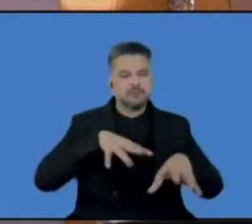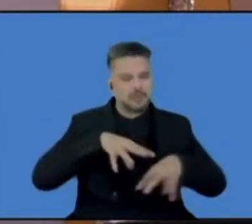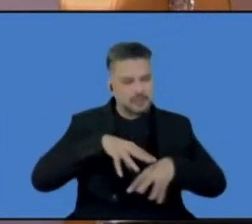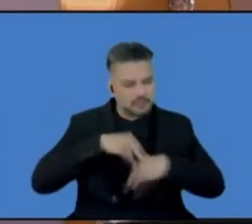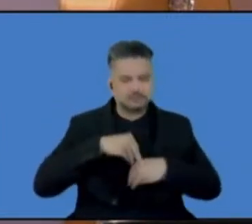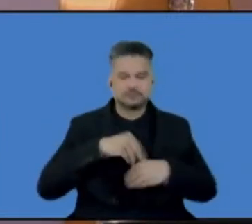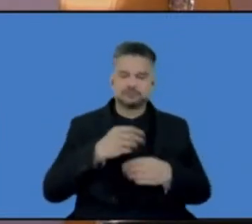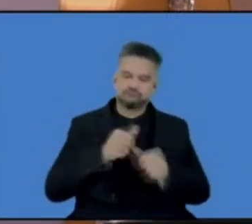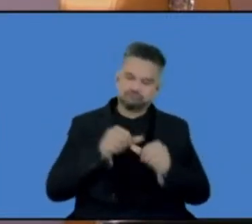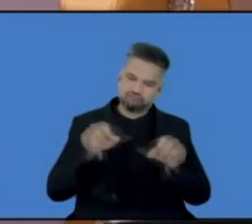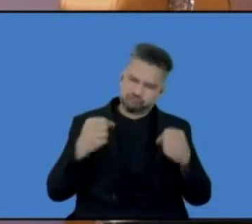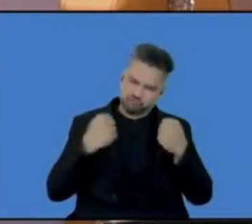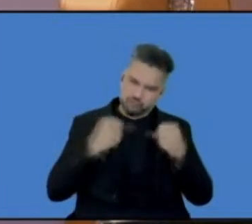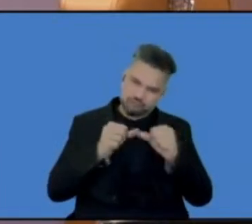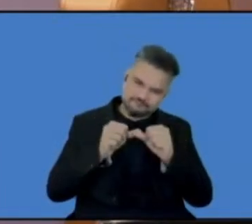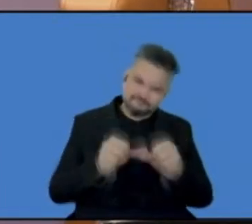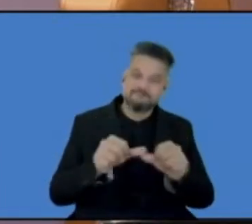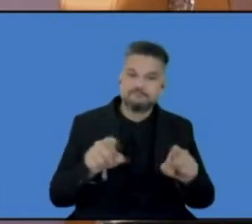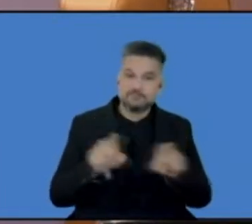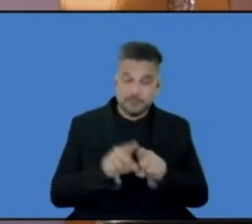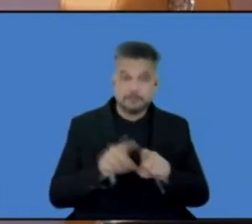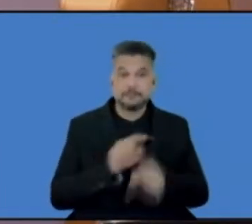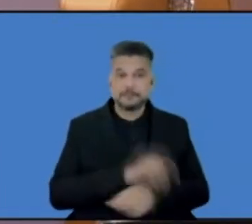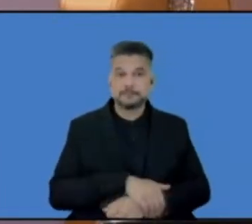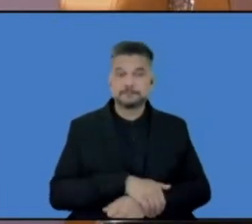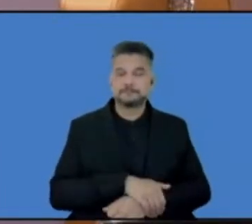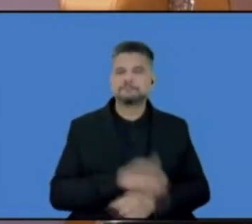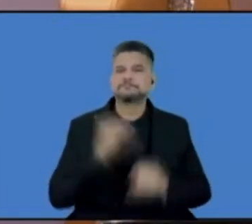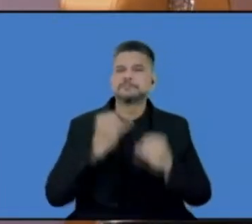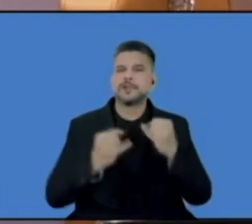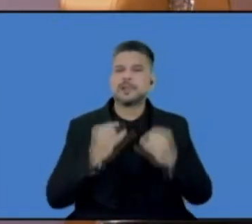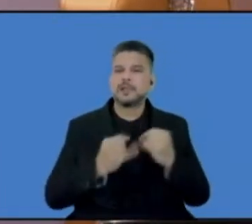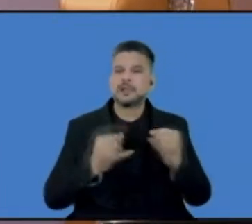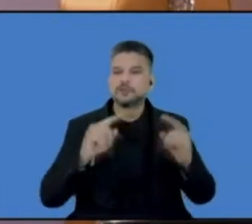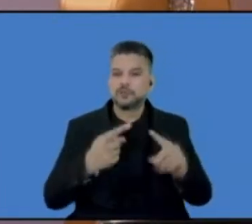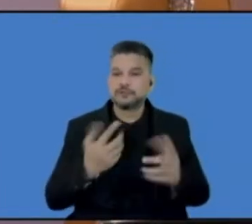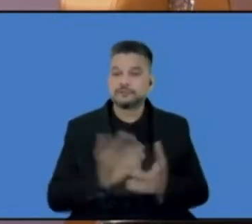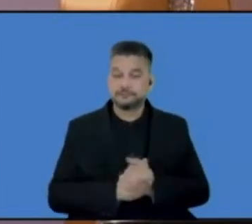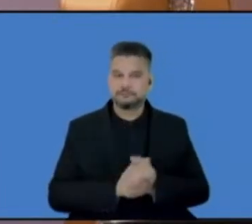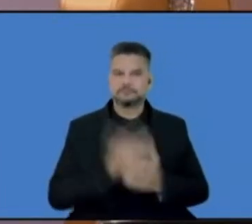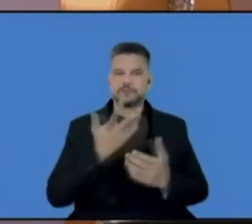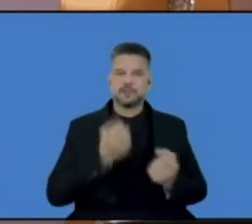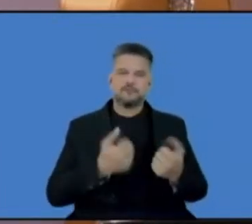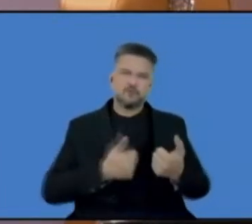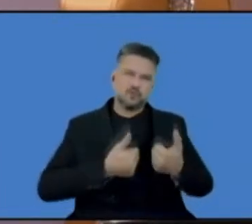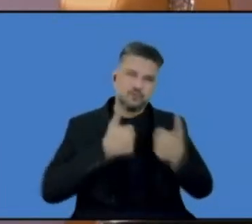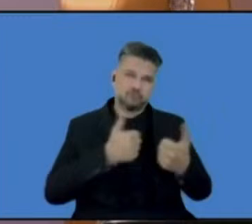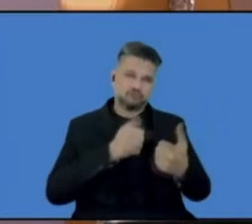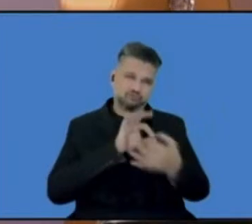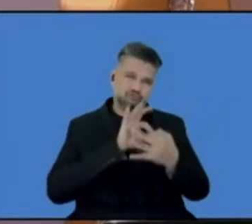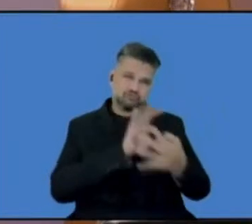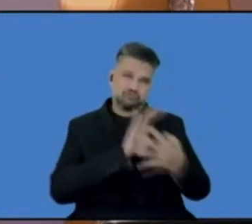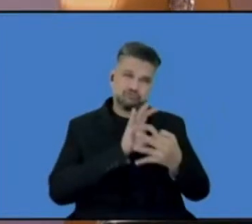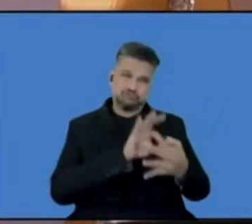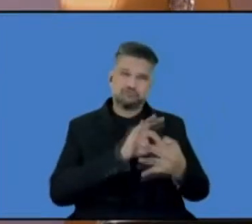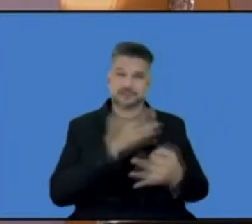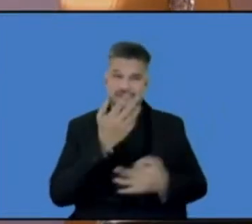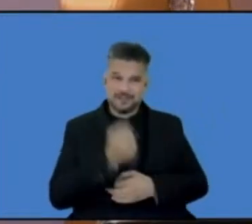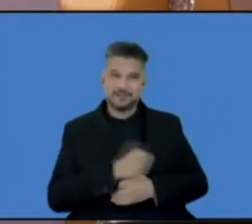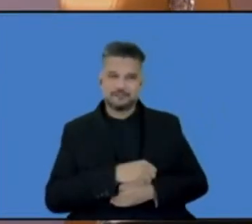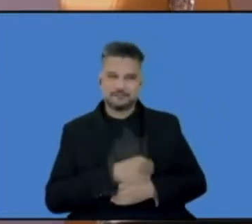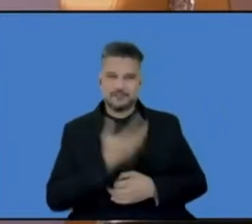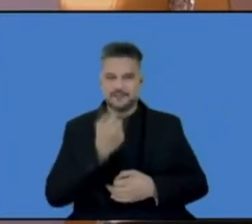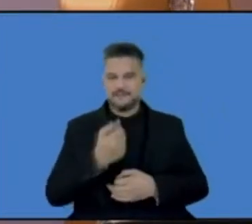And the last point that I like to share is the concrete cooperation that we have regarding the joint program